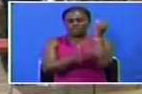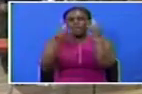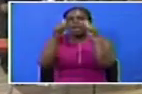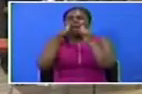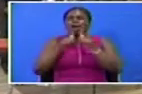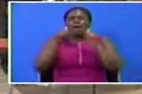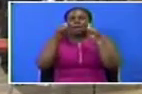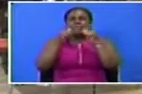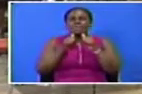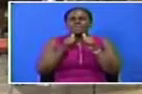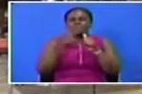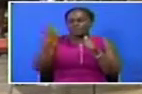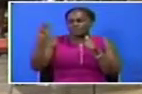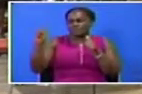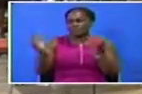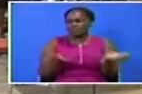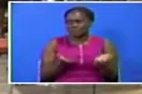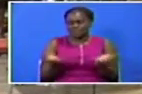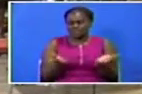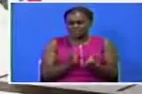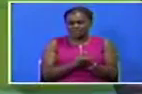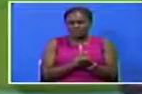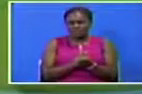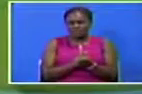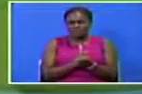Biagina, Kitchen Business.